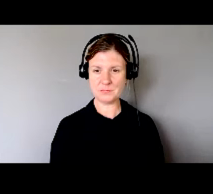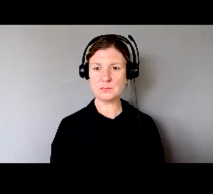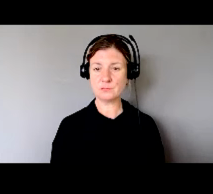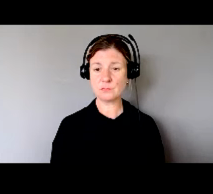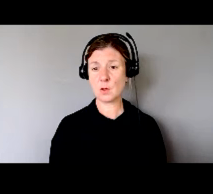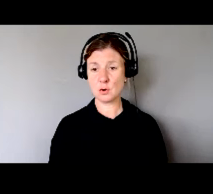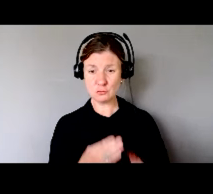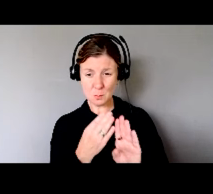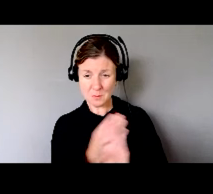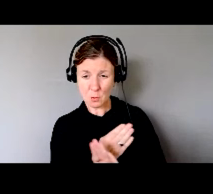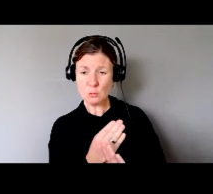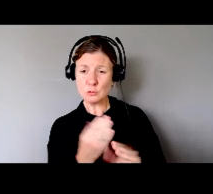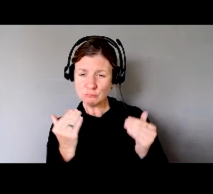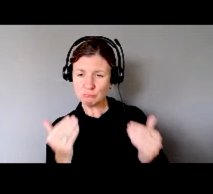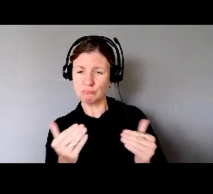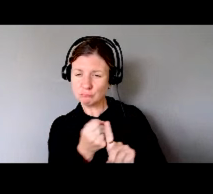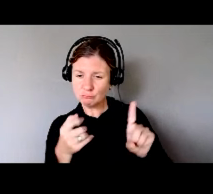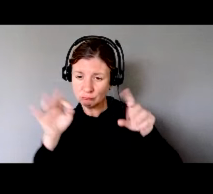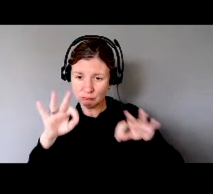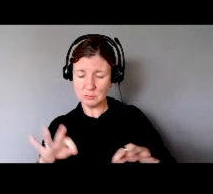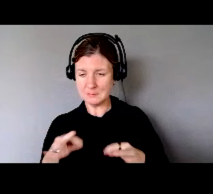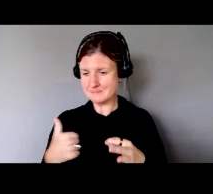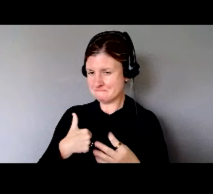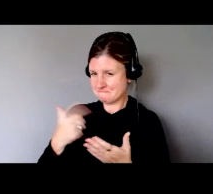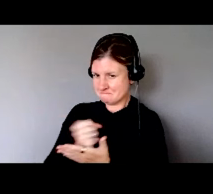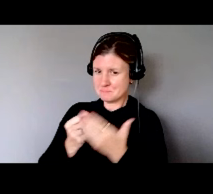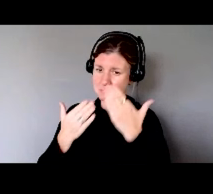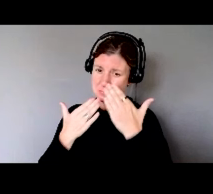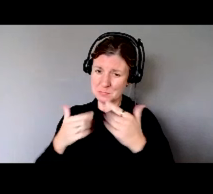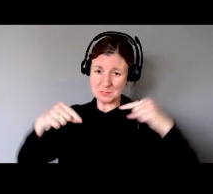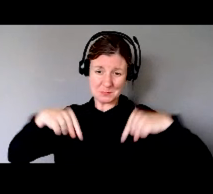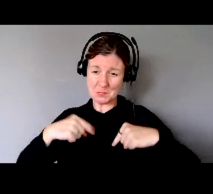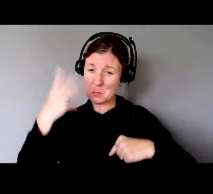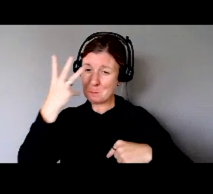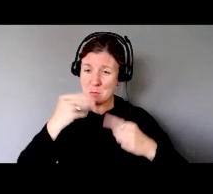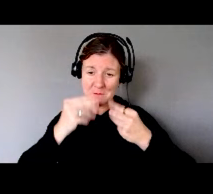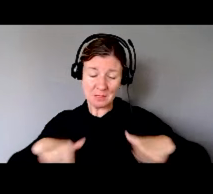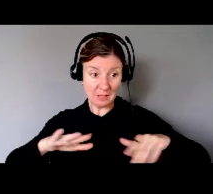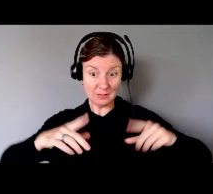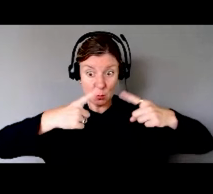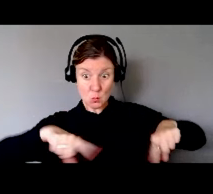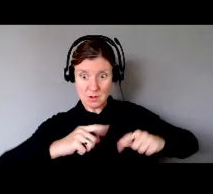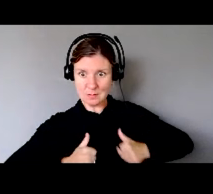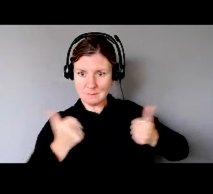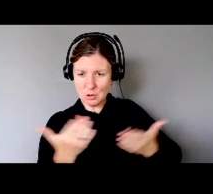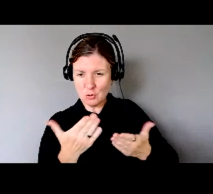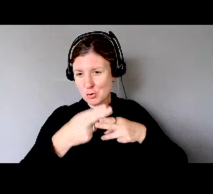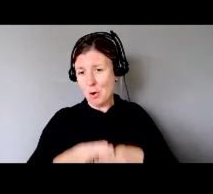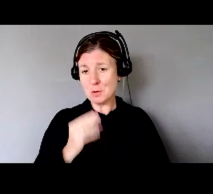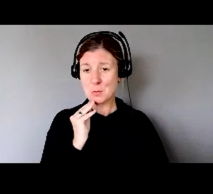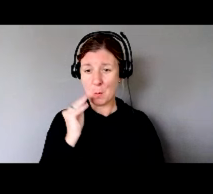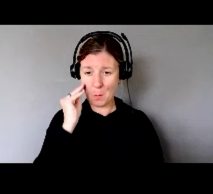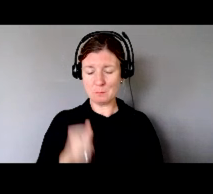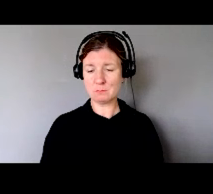Before we begin, I would like to give thanks for the beautiful land that we all get to live on and call home. I am